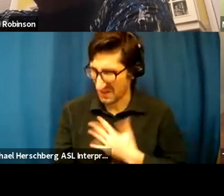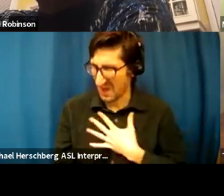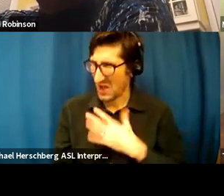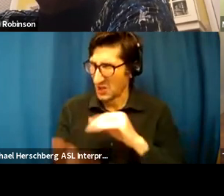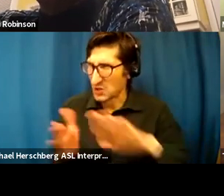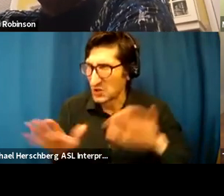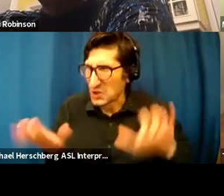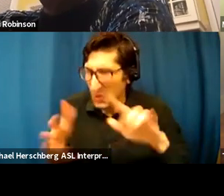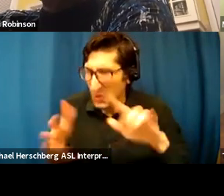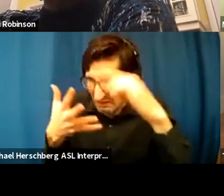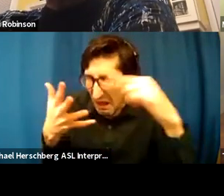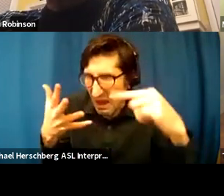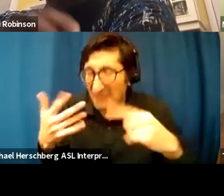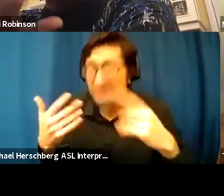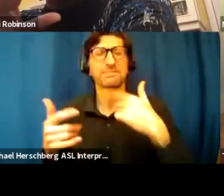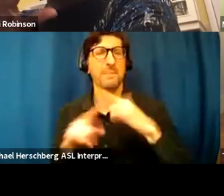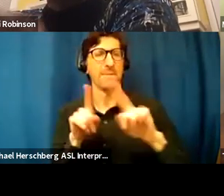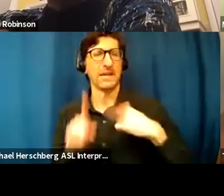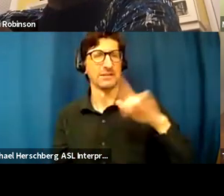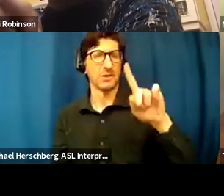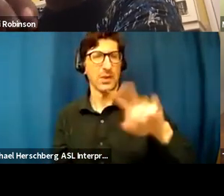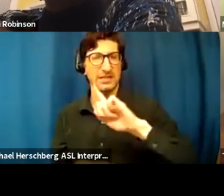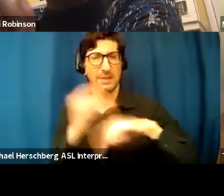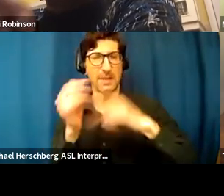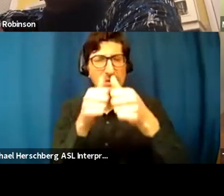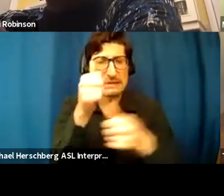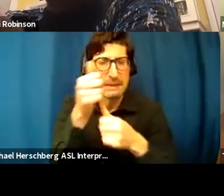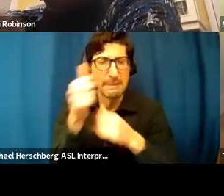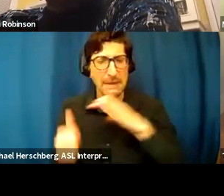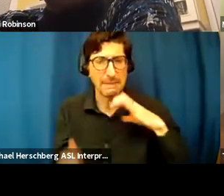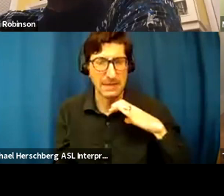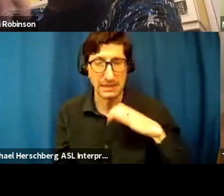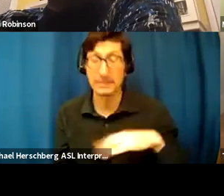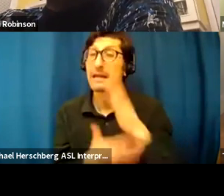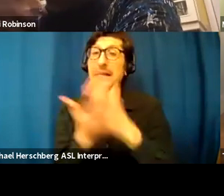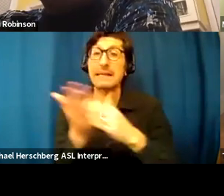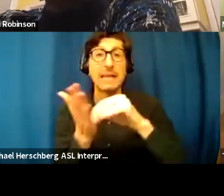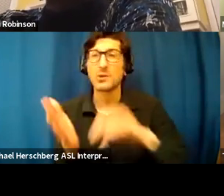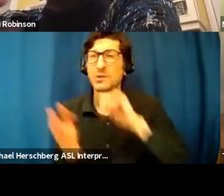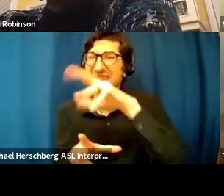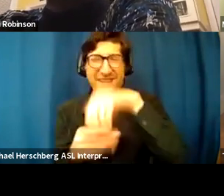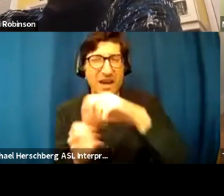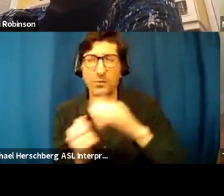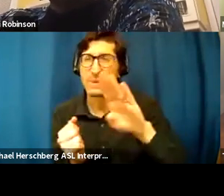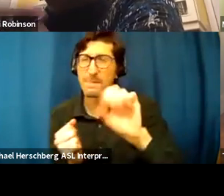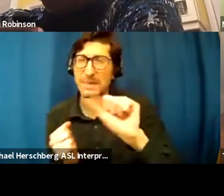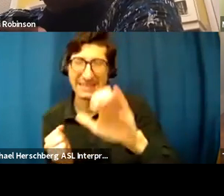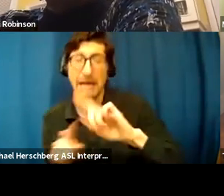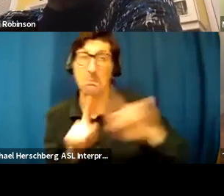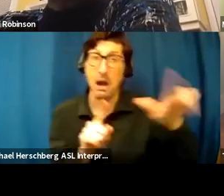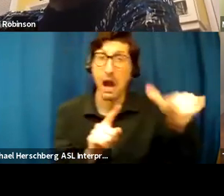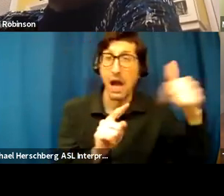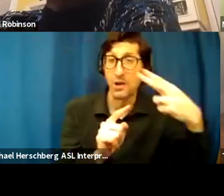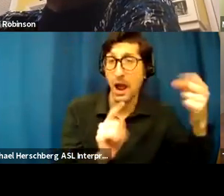about the subcommittees. Are students that are not part of BSAC, but other high school students, are